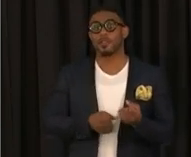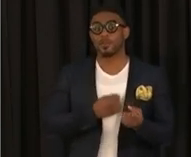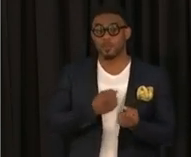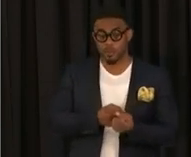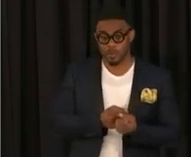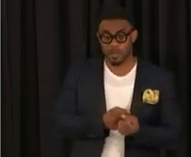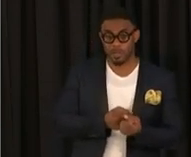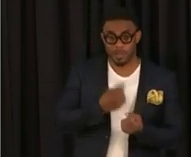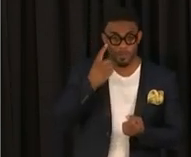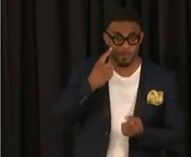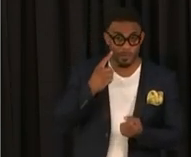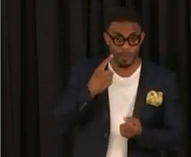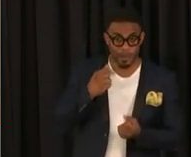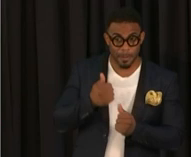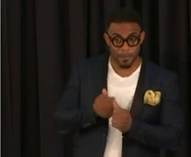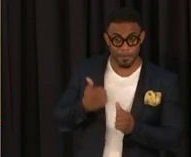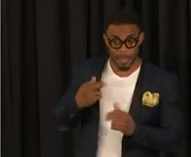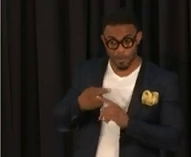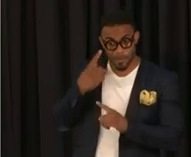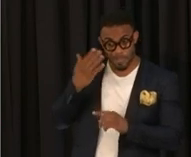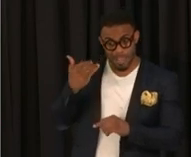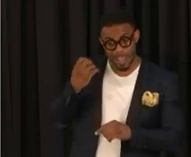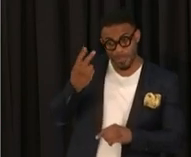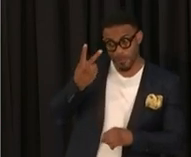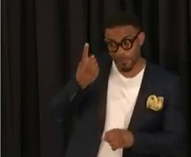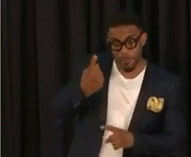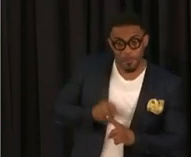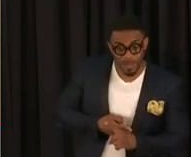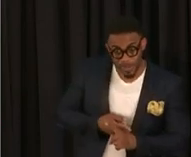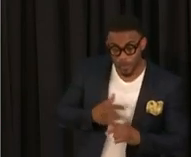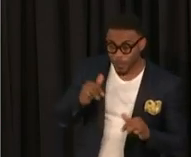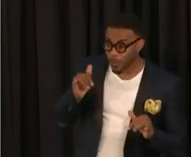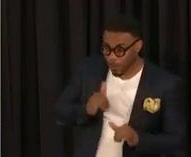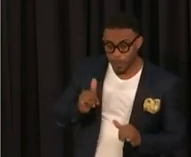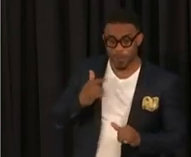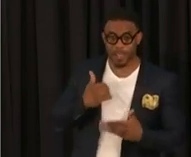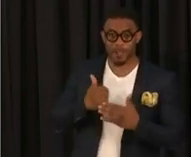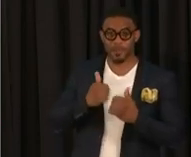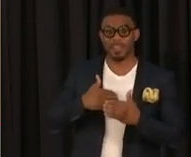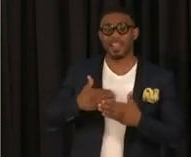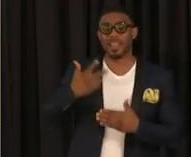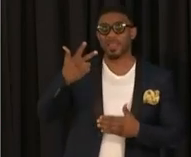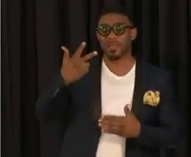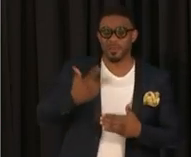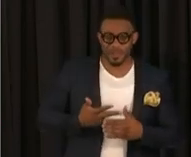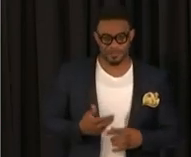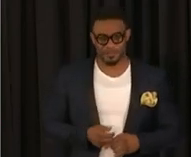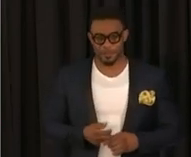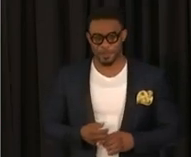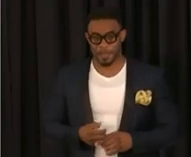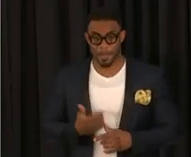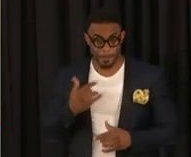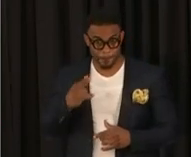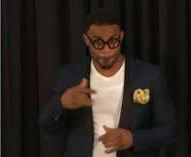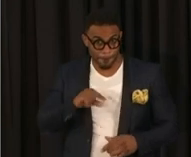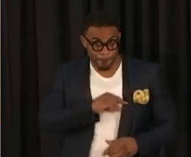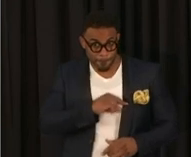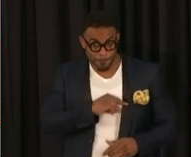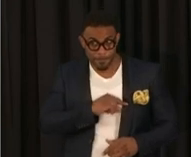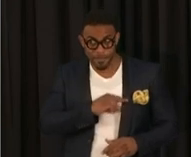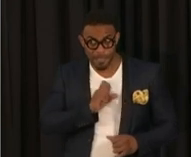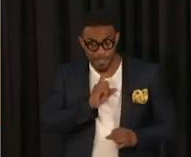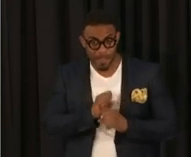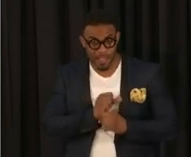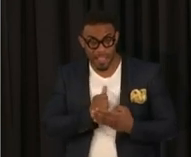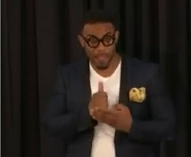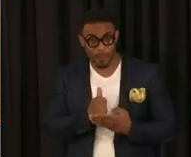provide support for back rent for the last 12 months, as well as help you with the next three. And if you qualify,